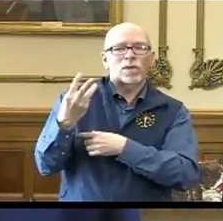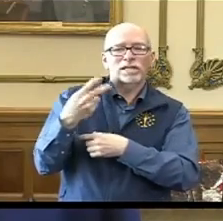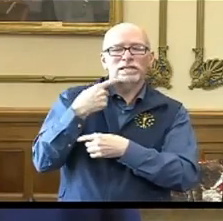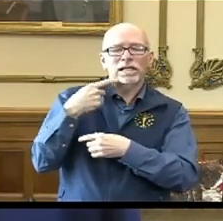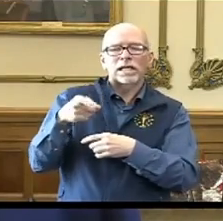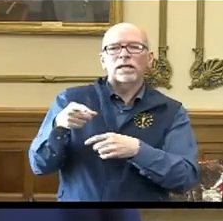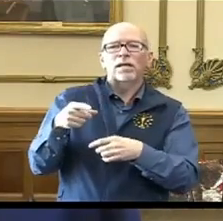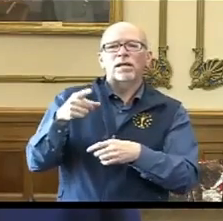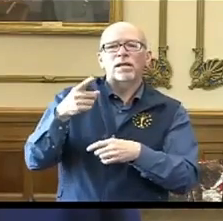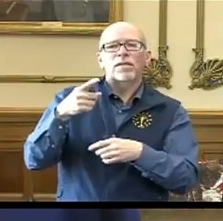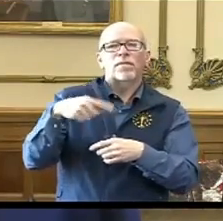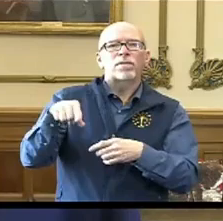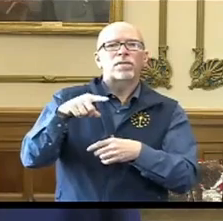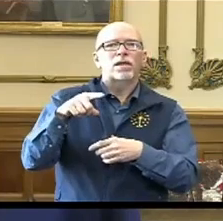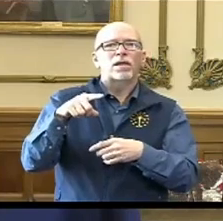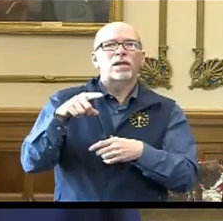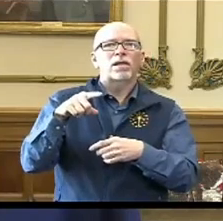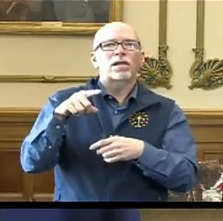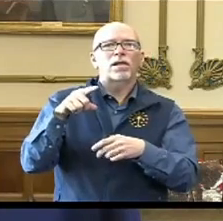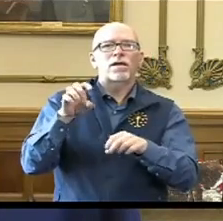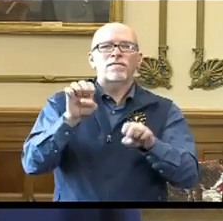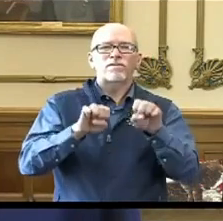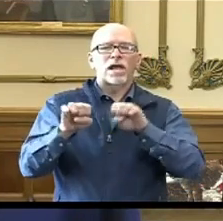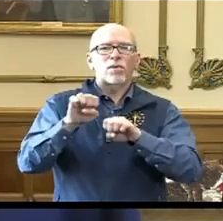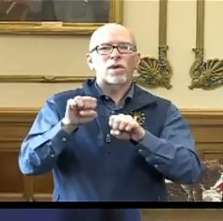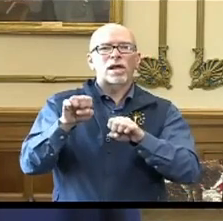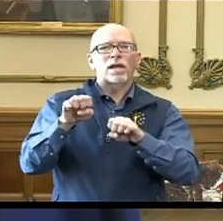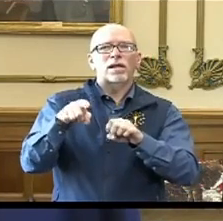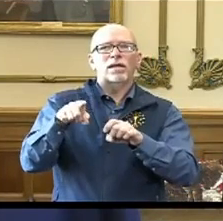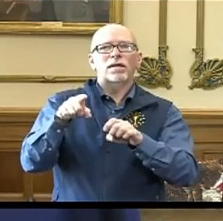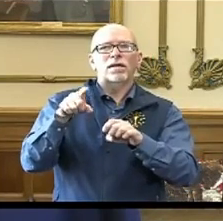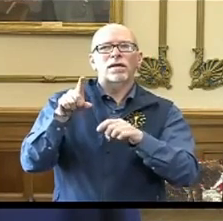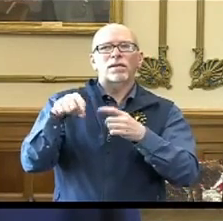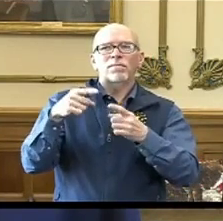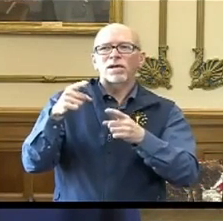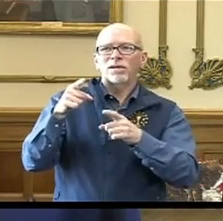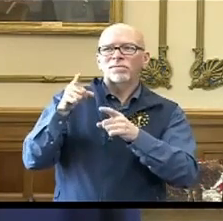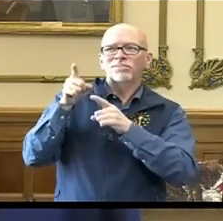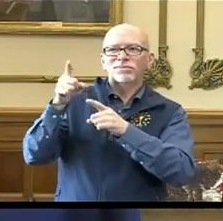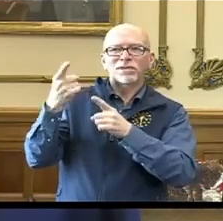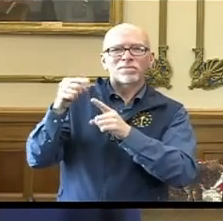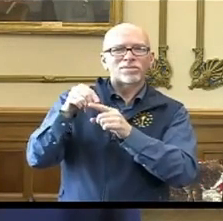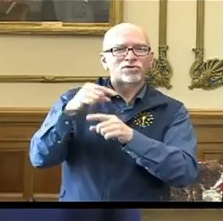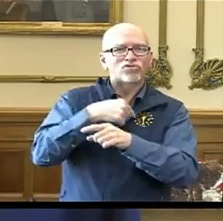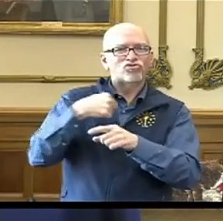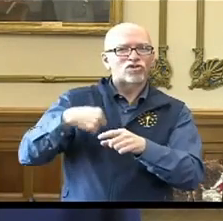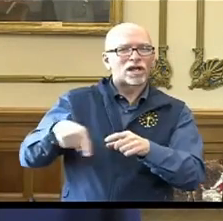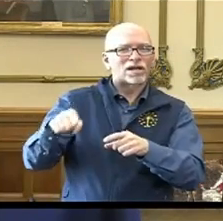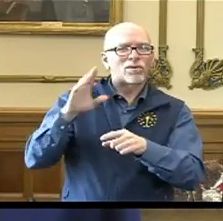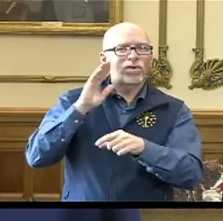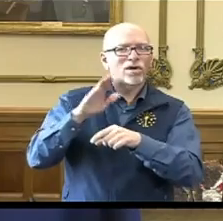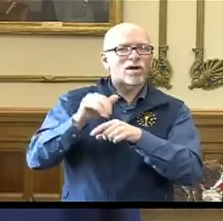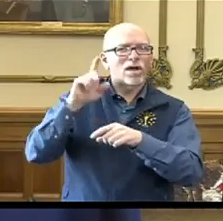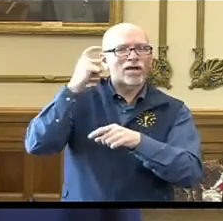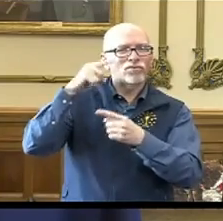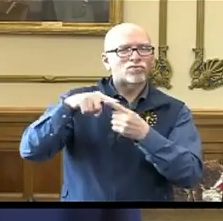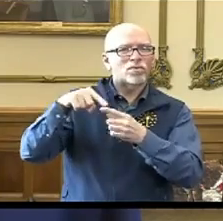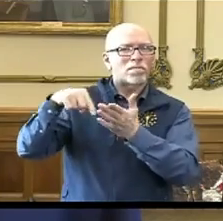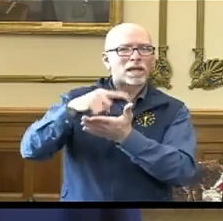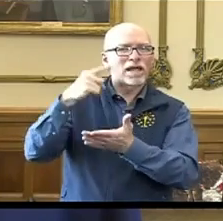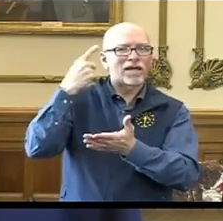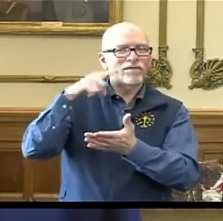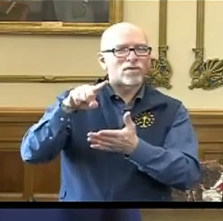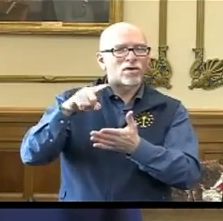are evaluating the merits of a lawsuit against China, potentially calling on the government to pay for